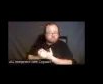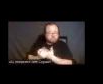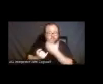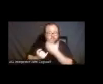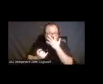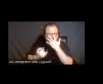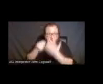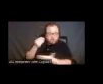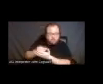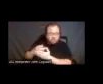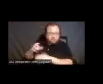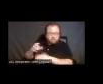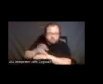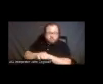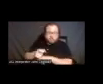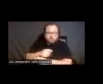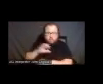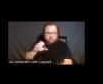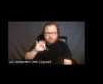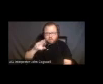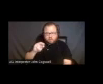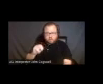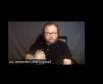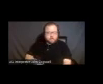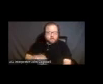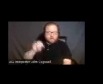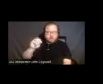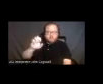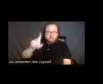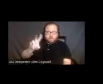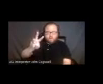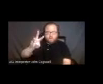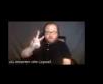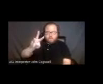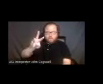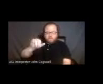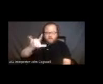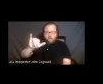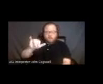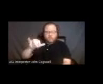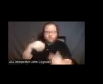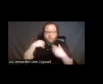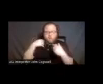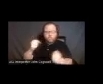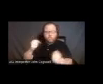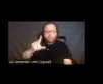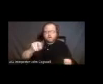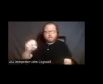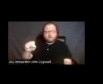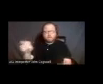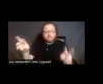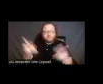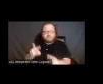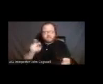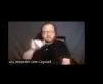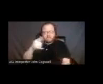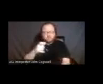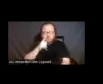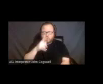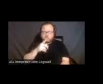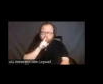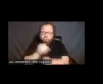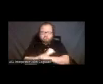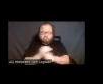funded by CFTN are the Mead Valley Wellness Village, the Place renovation, which is geared towards folks who are chronically